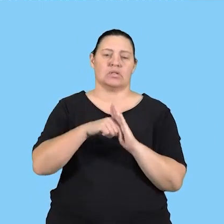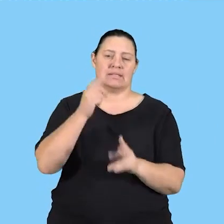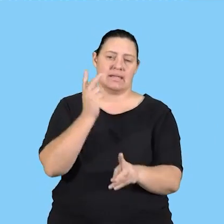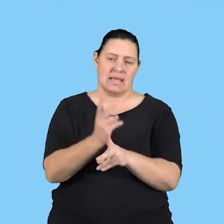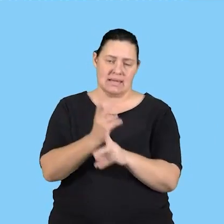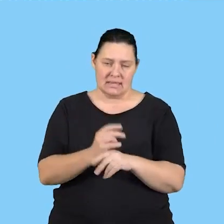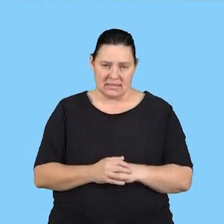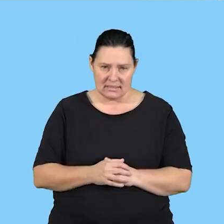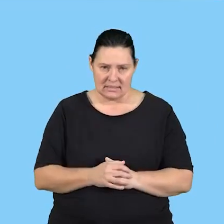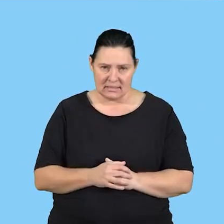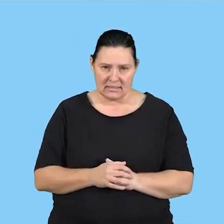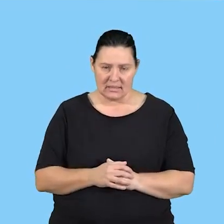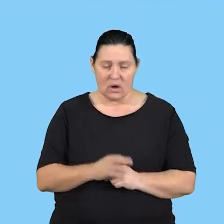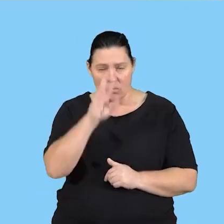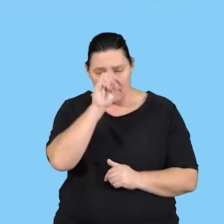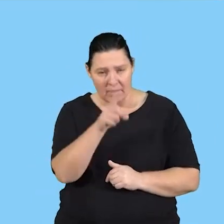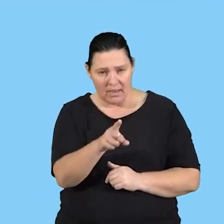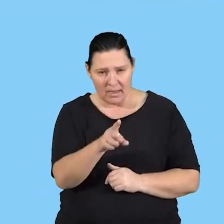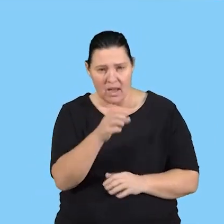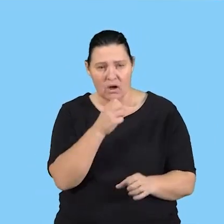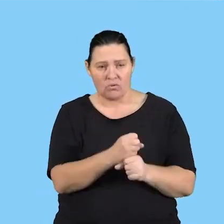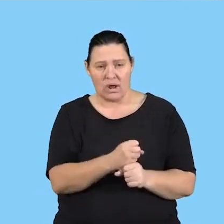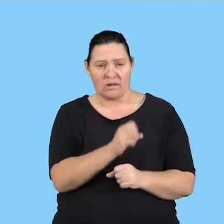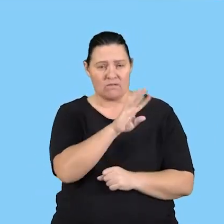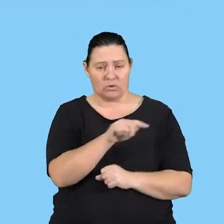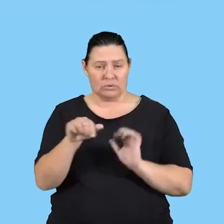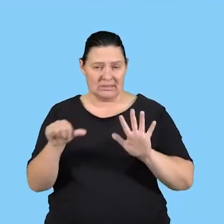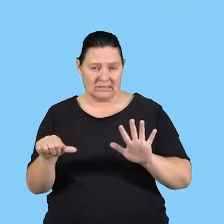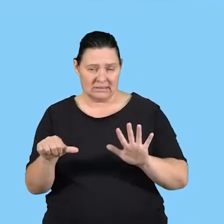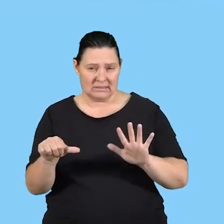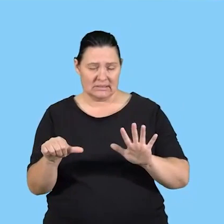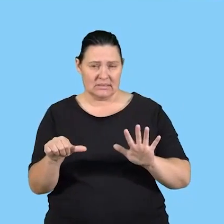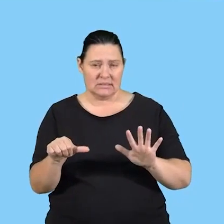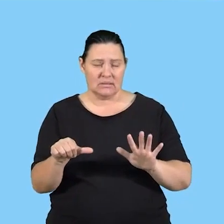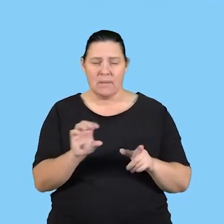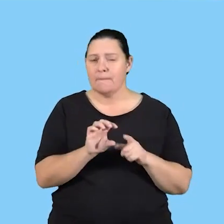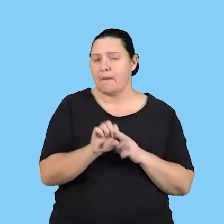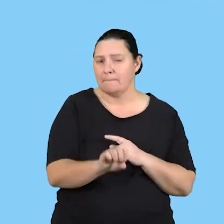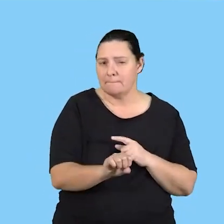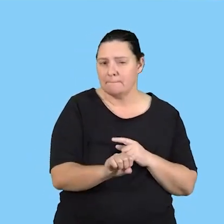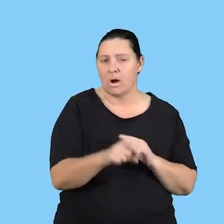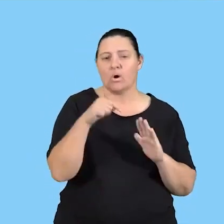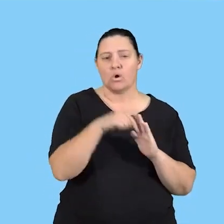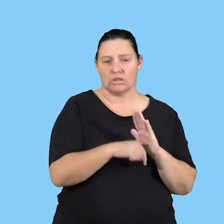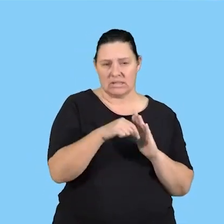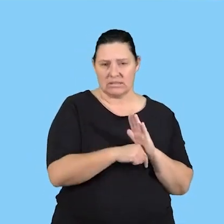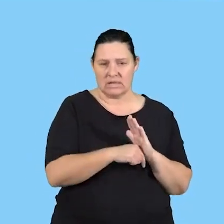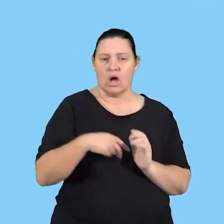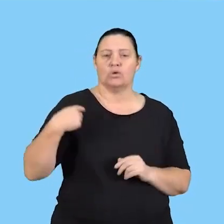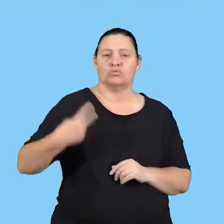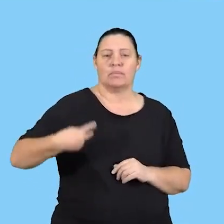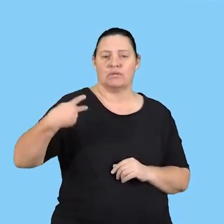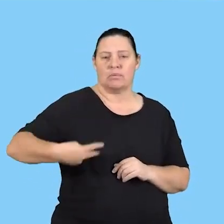will remember, colleagues, that with the grade 4 to 6, you will find that the content is